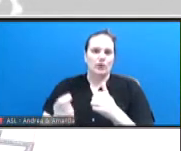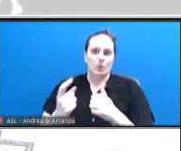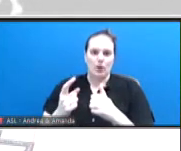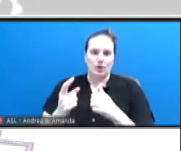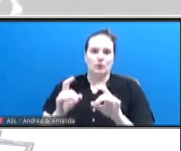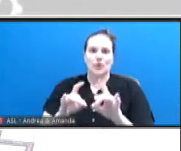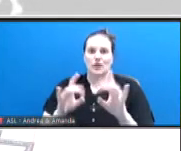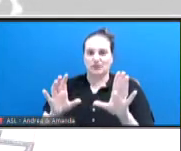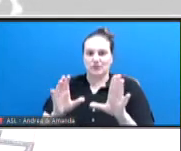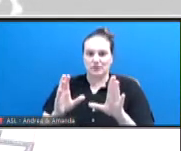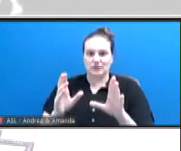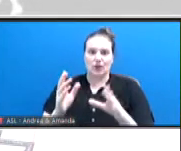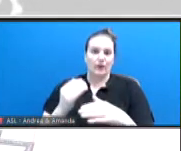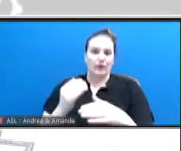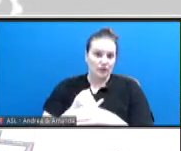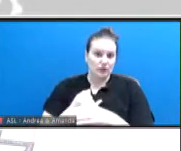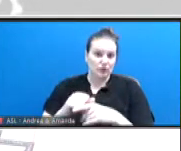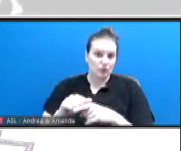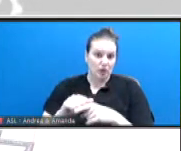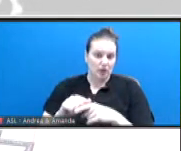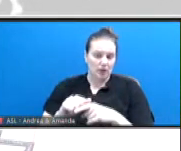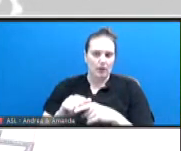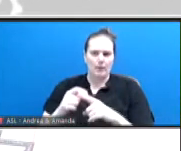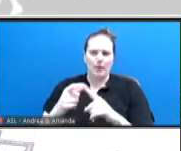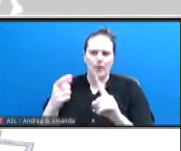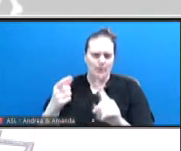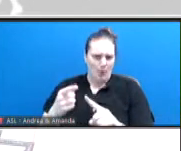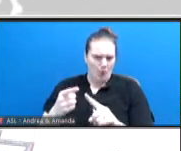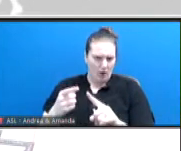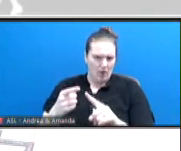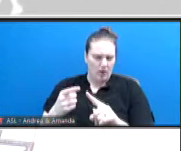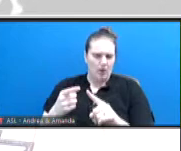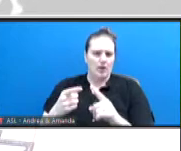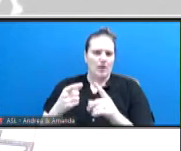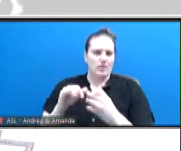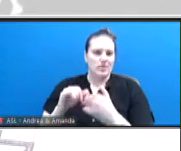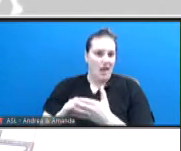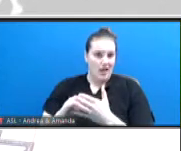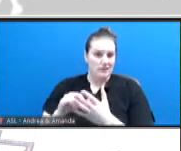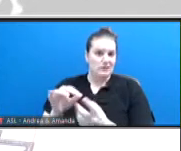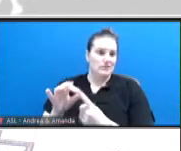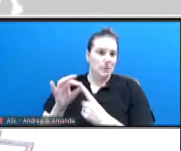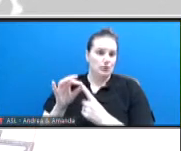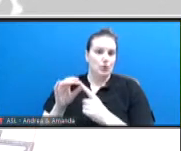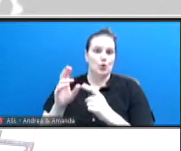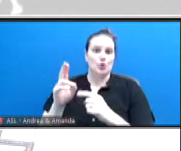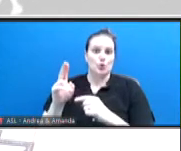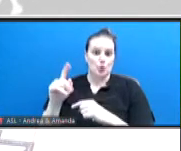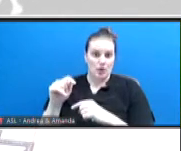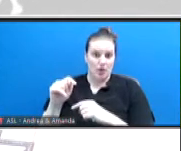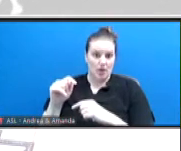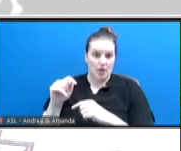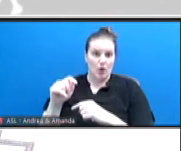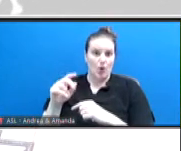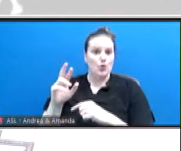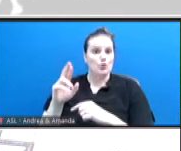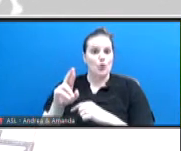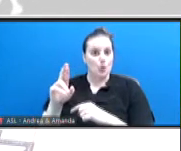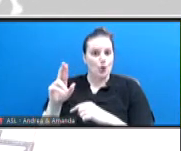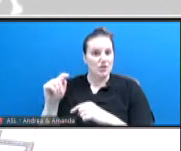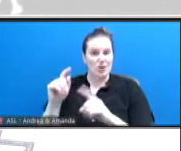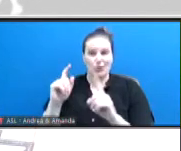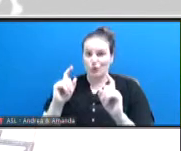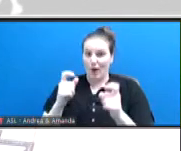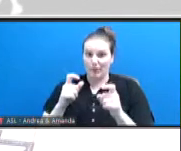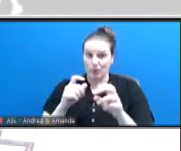intervention training. The point being that this special unit, RRT, Rapid Response,